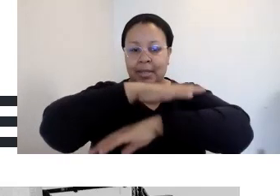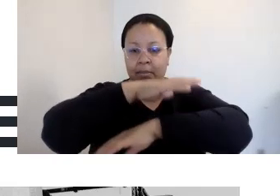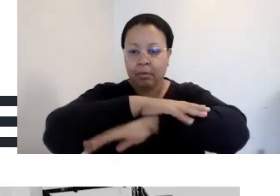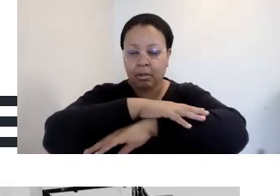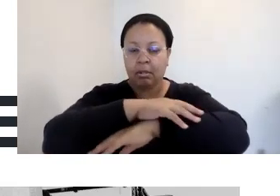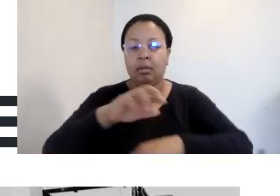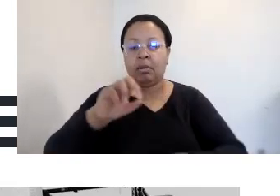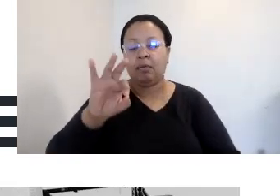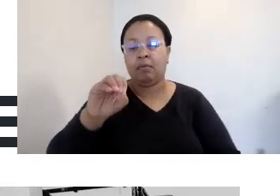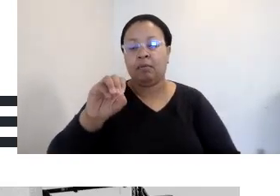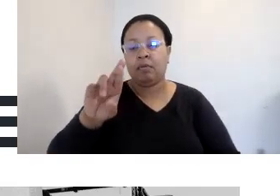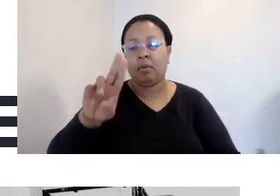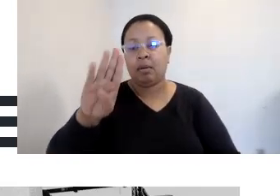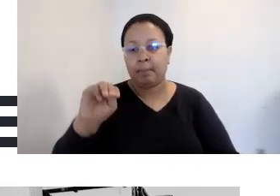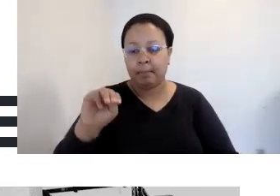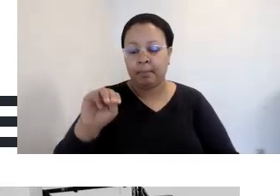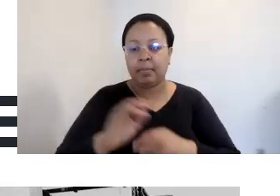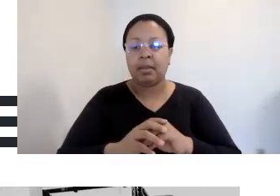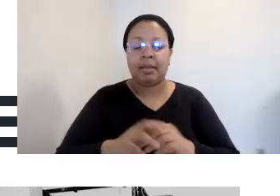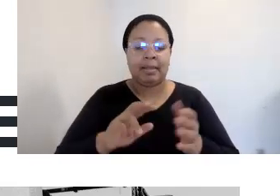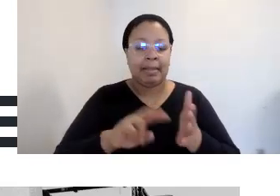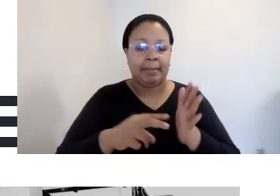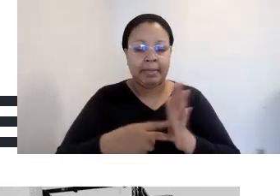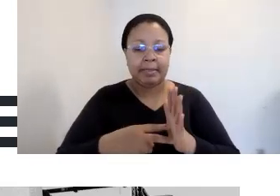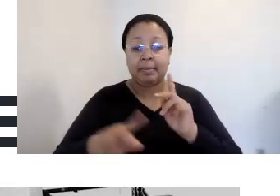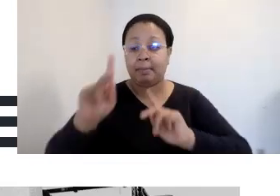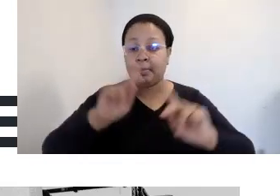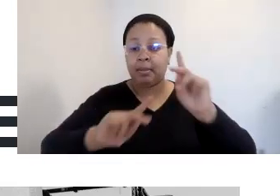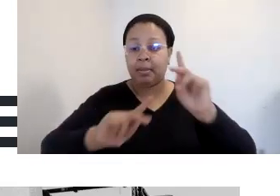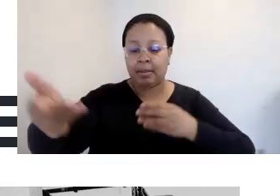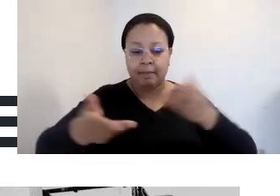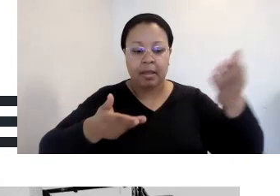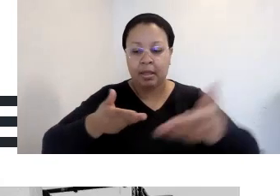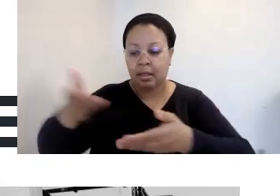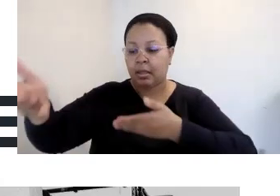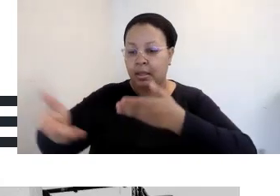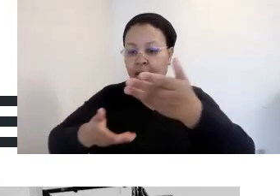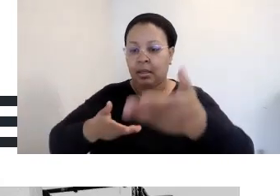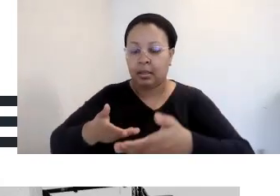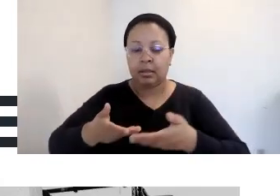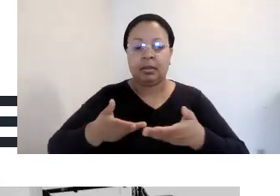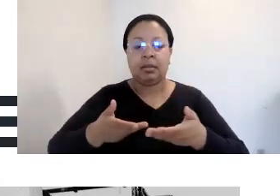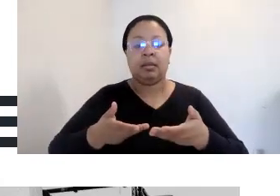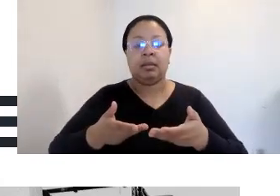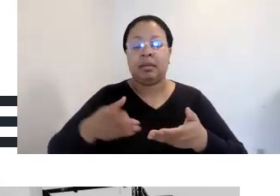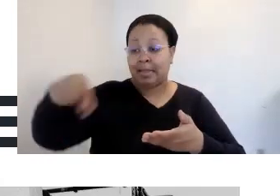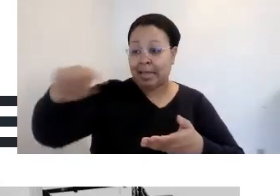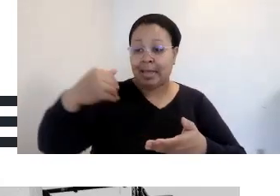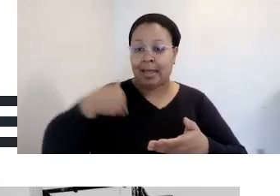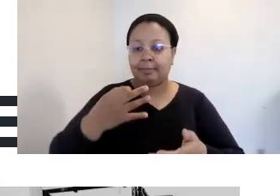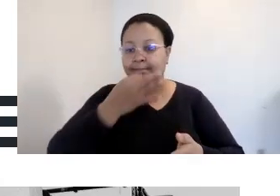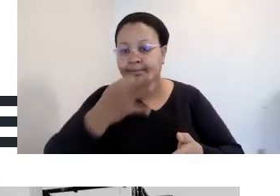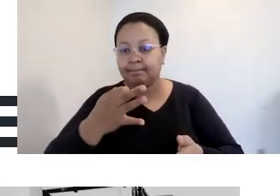forums are where organizers invite individuals who have